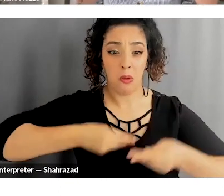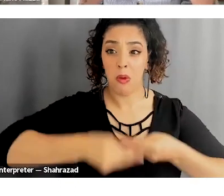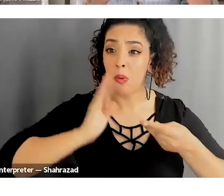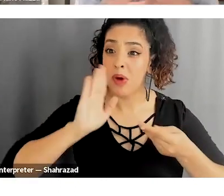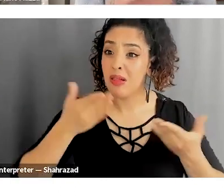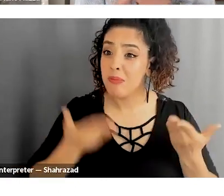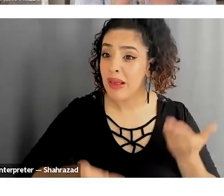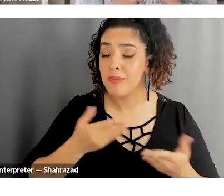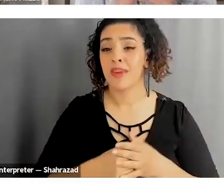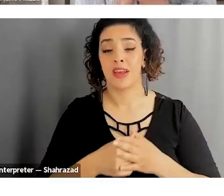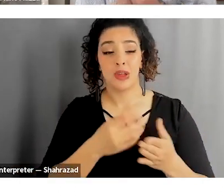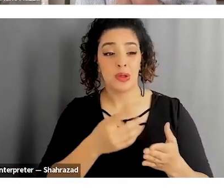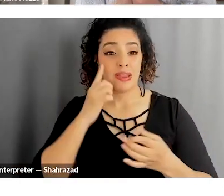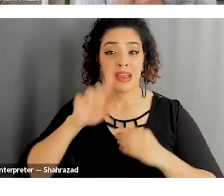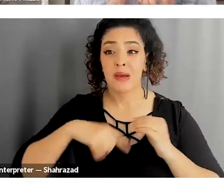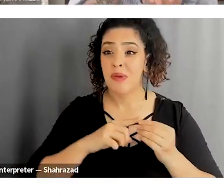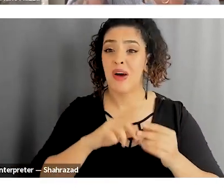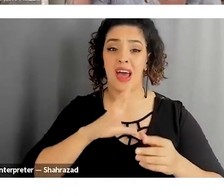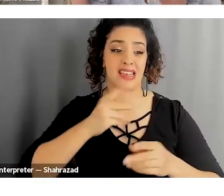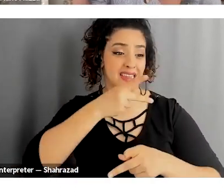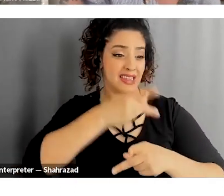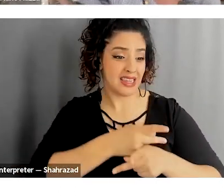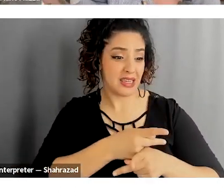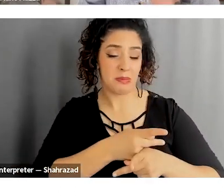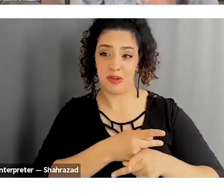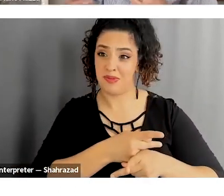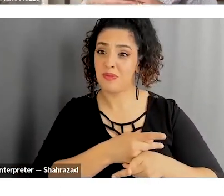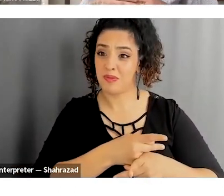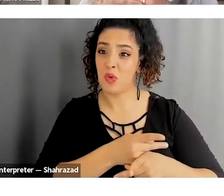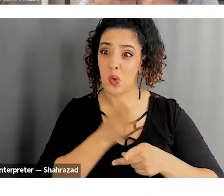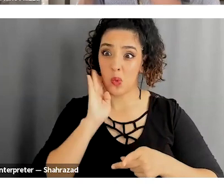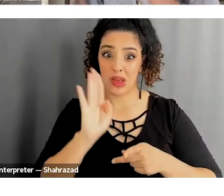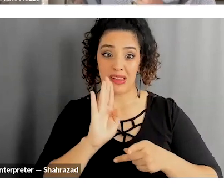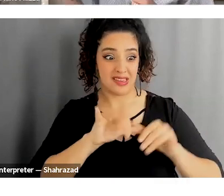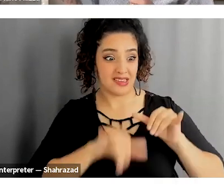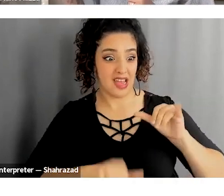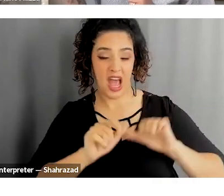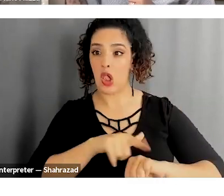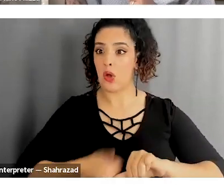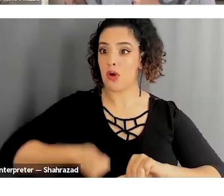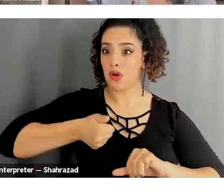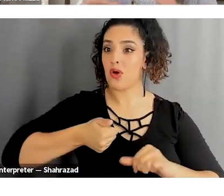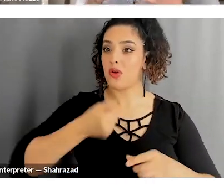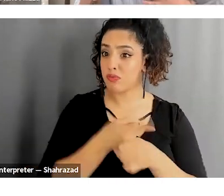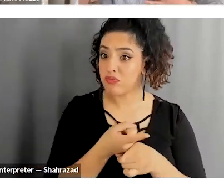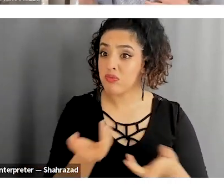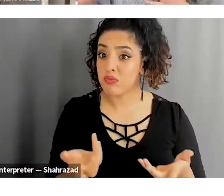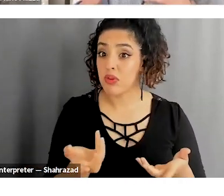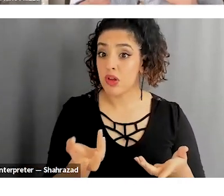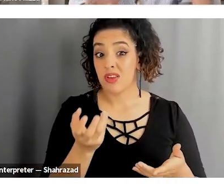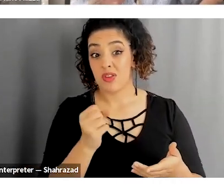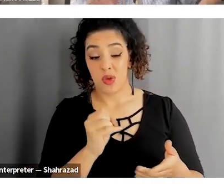kind of keep within the key that you keep and has longevity, right? So it's like, the beauty of that is that like, even when it